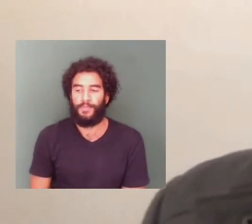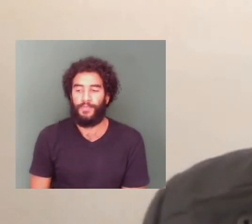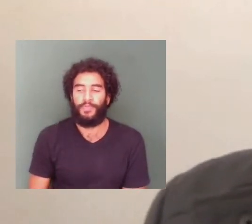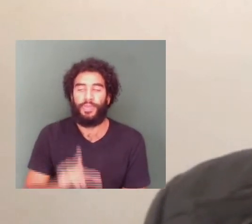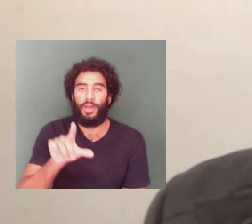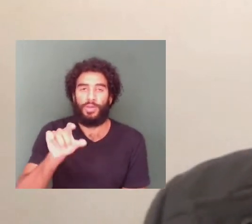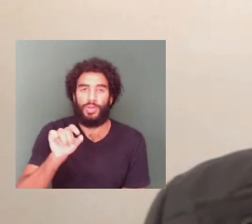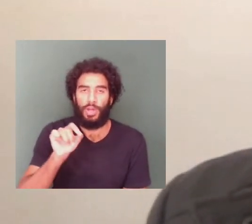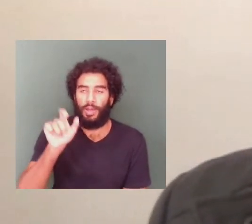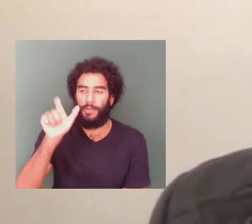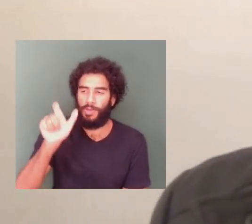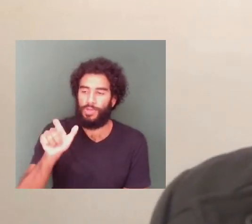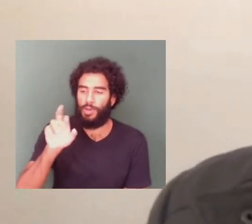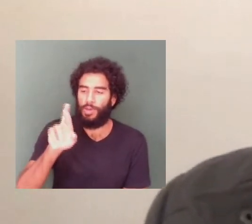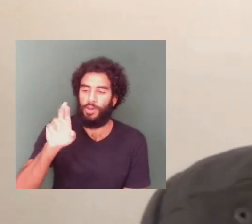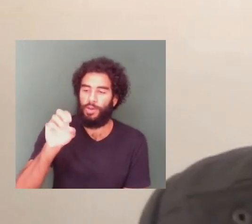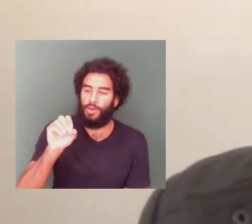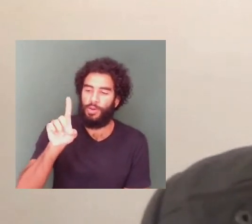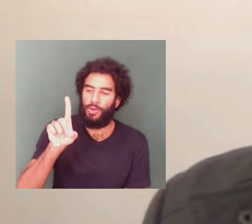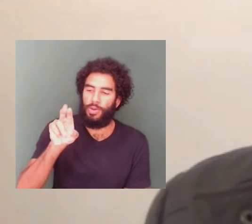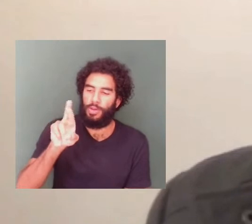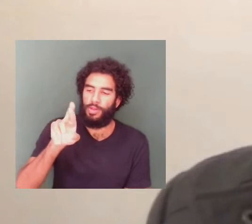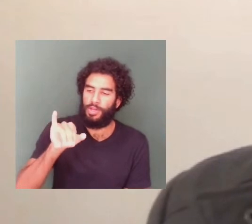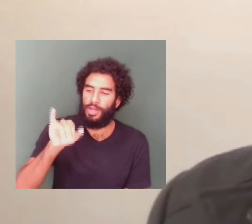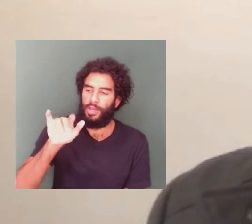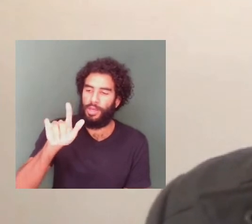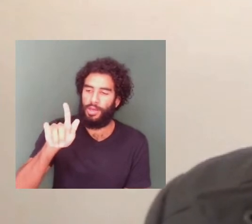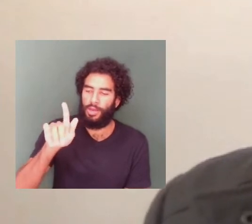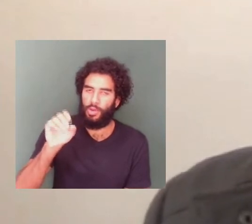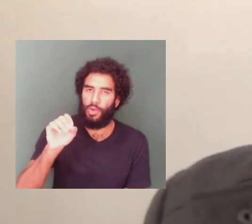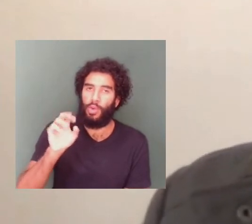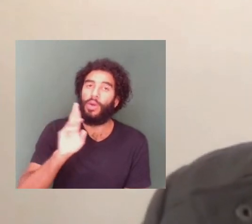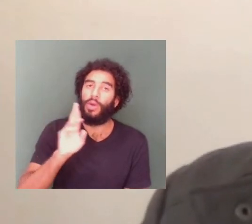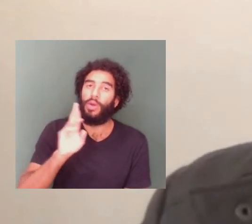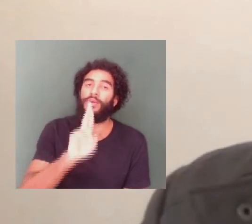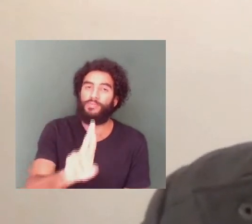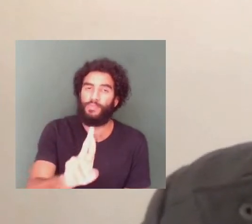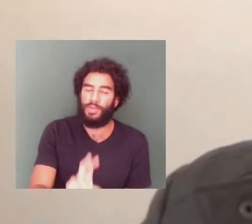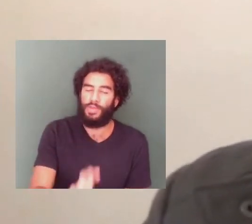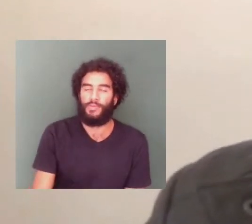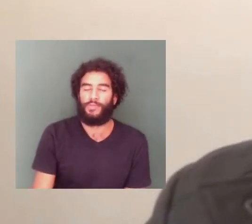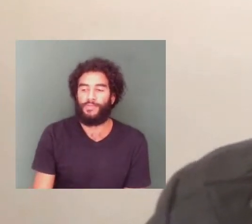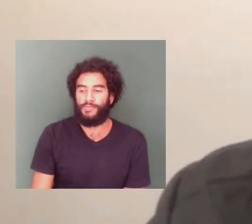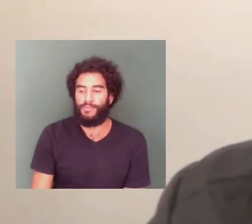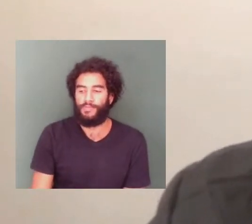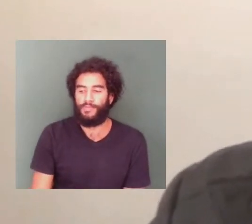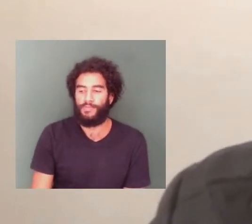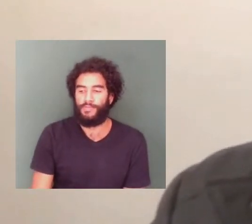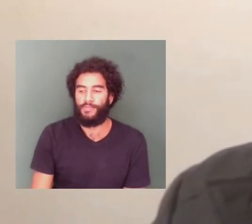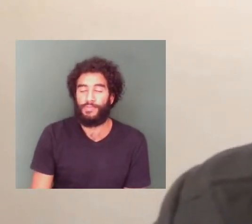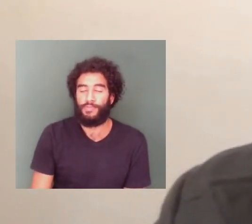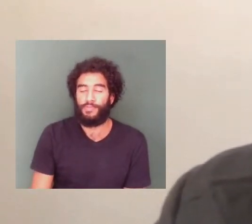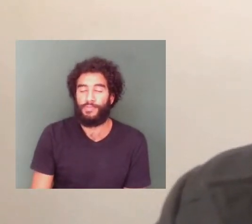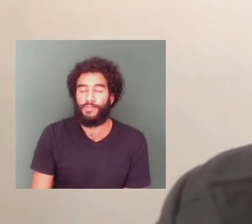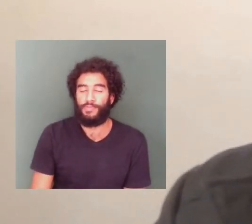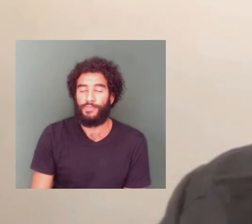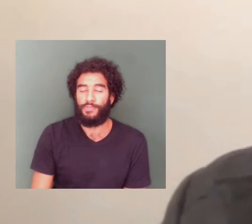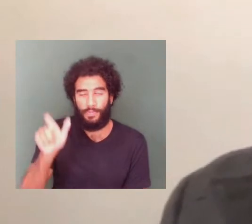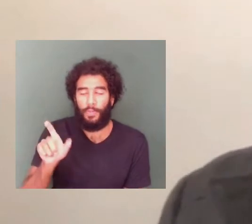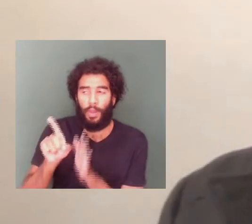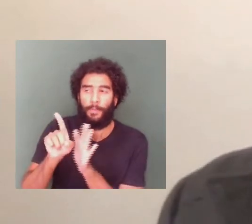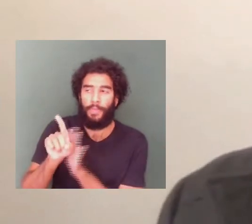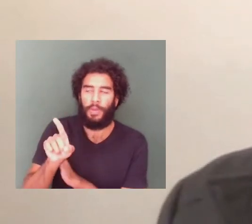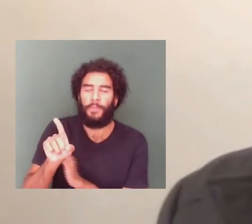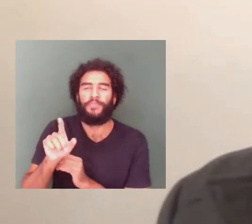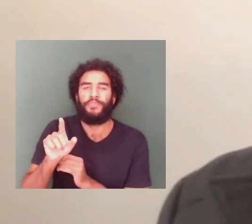that I will ask Rodrigo while Renata will be getting back to answer our previous